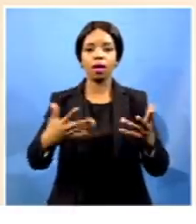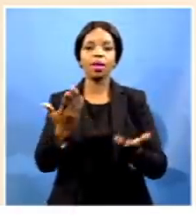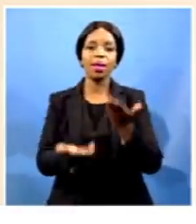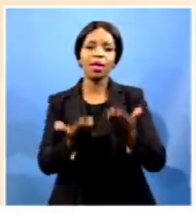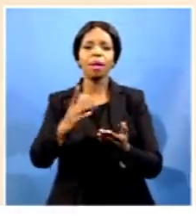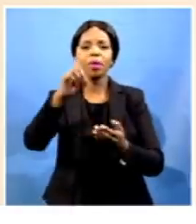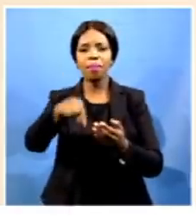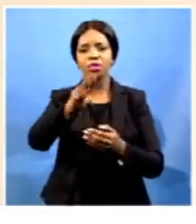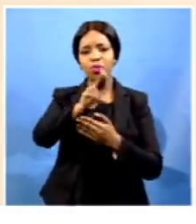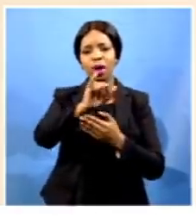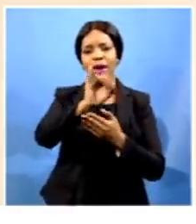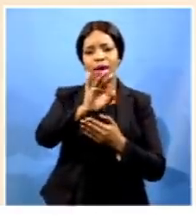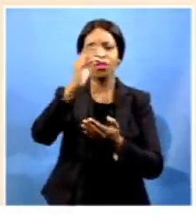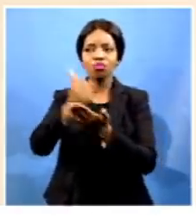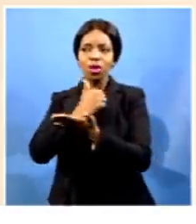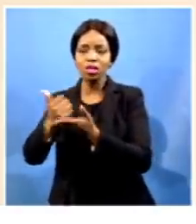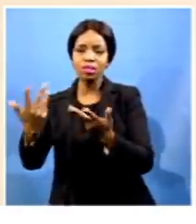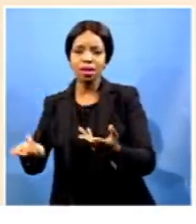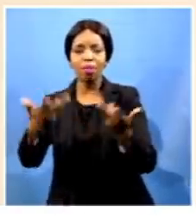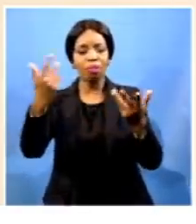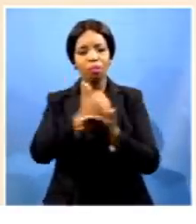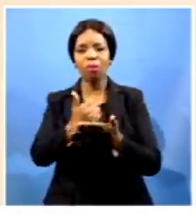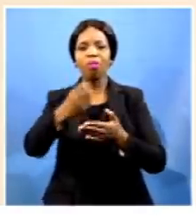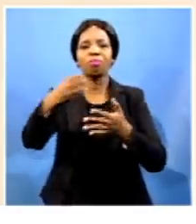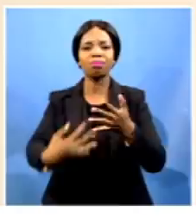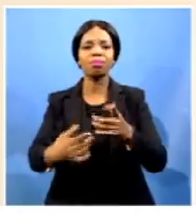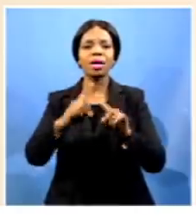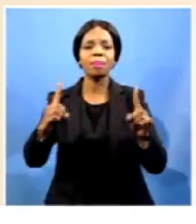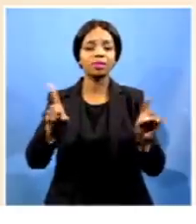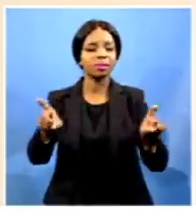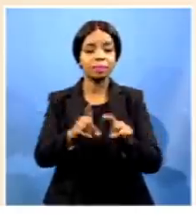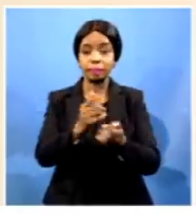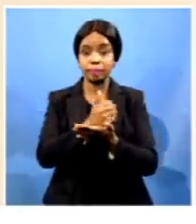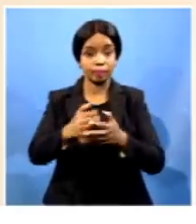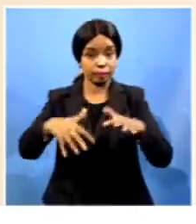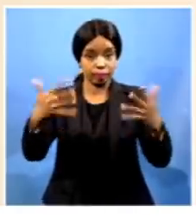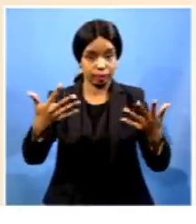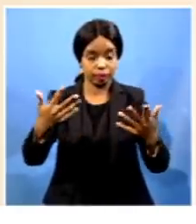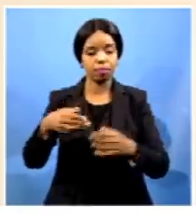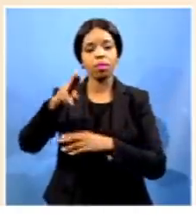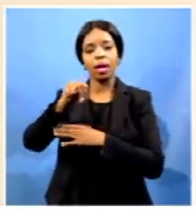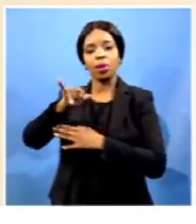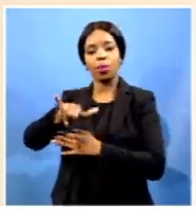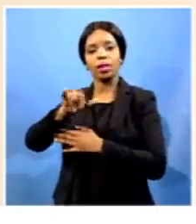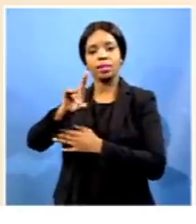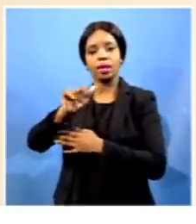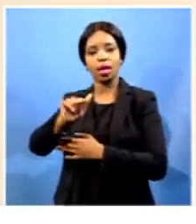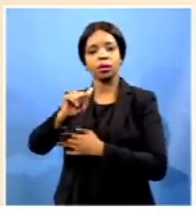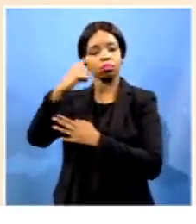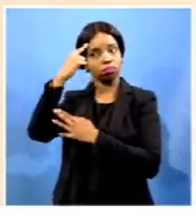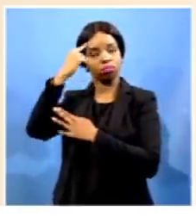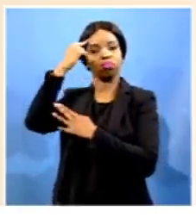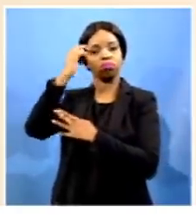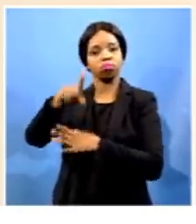VAT registered. So we said as the NYDA, let's look into those young people. Let's assist them with their